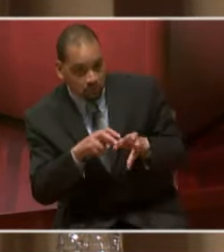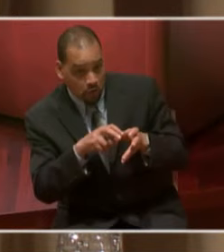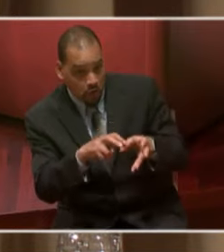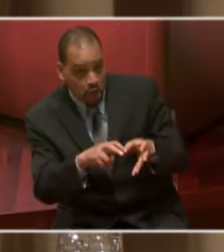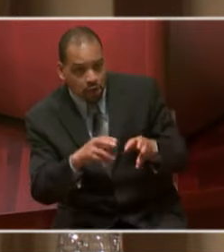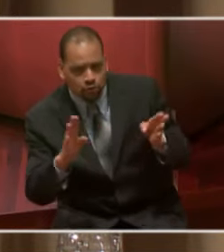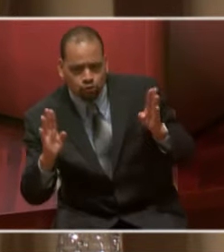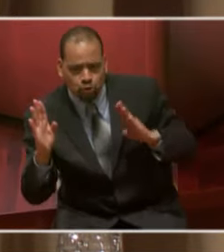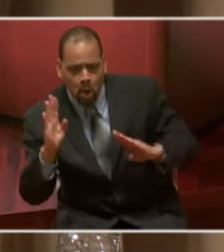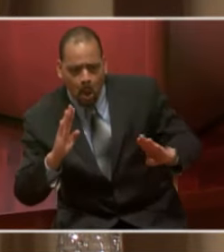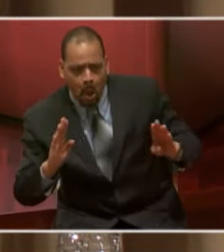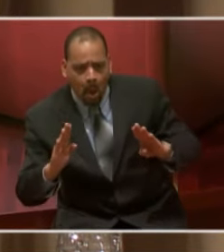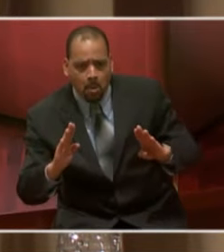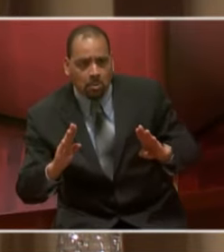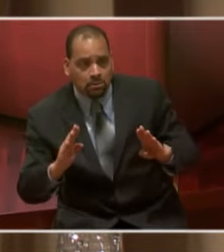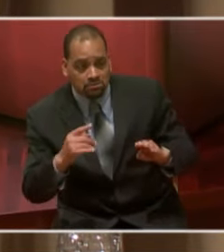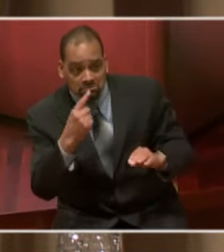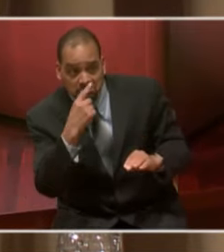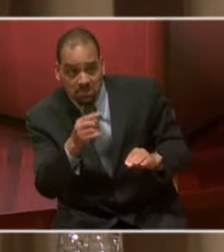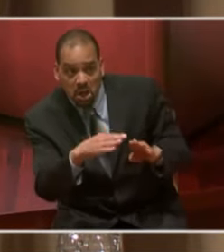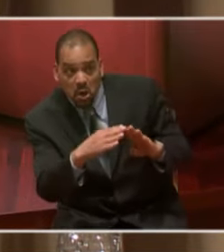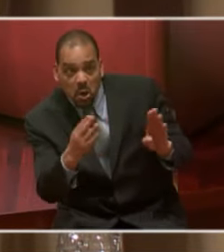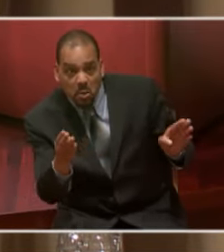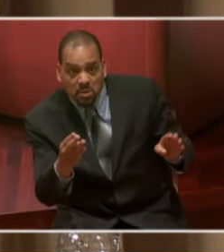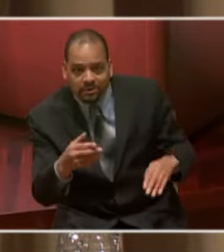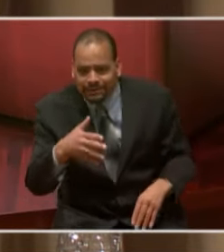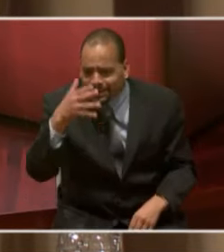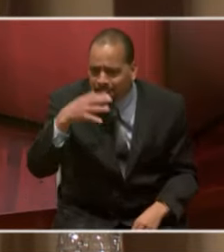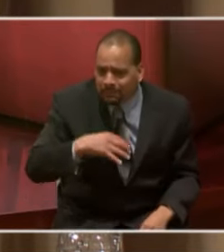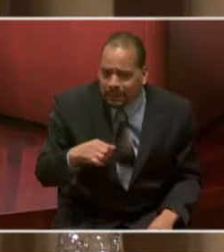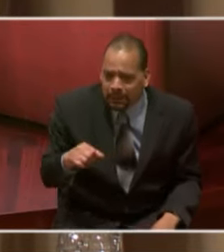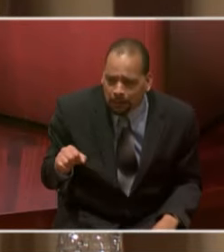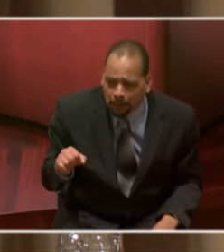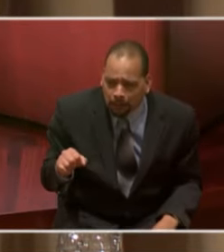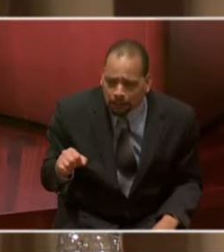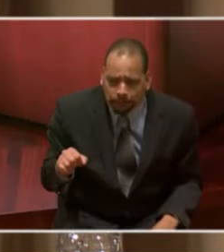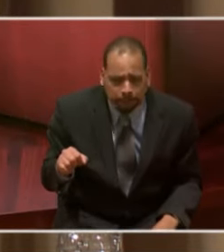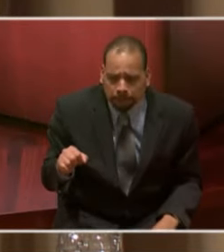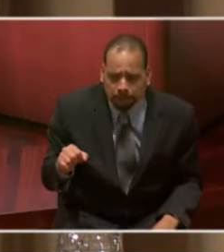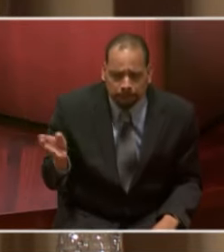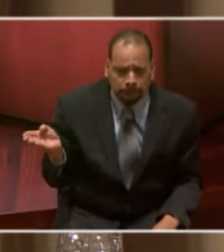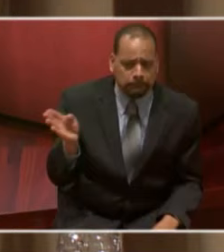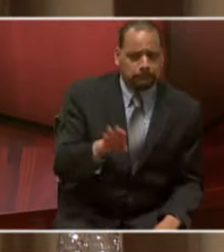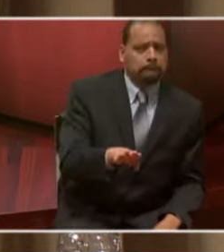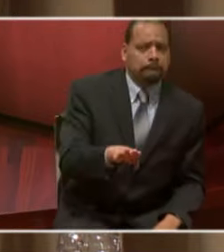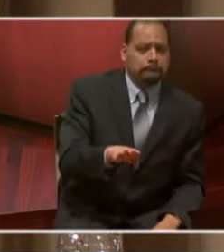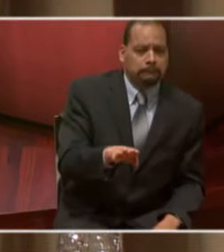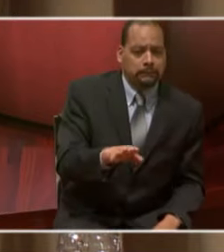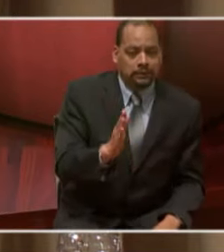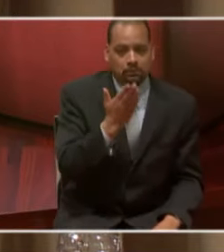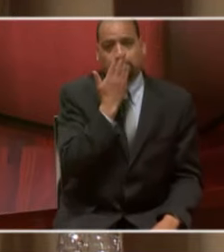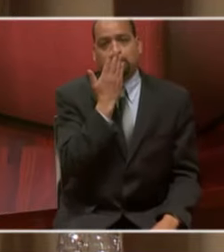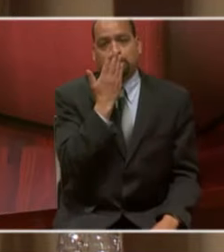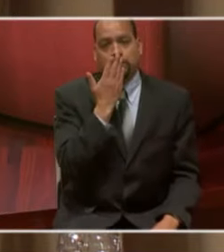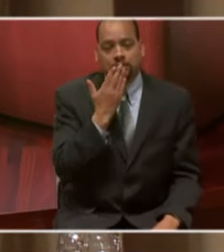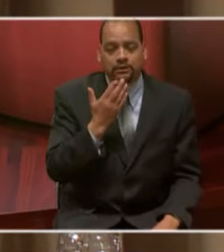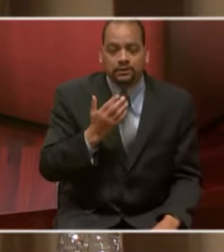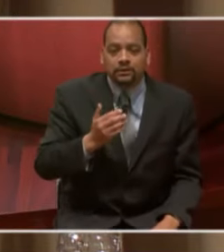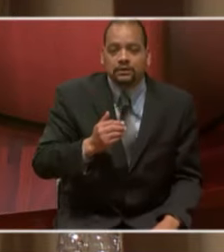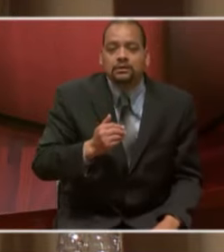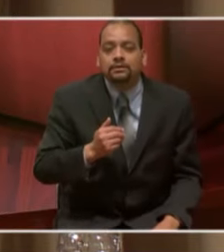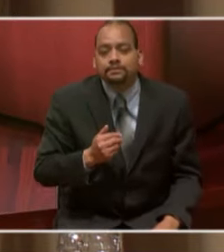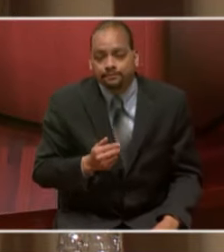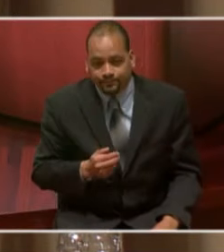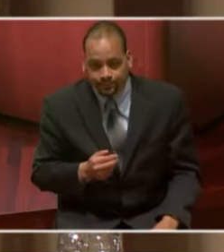We arrived back, Reverend Shuttleworth in Birmingham, Fred Shuttleworth, one of the leaders, and 11 students met us. At